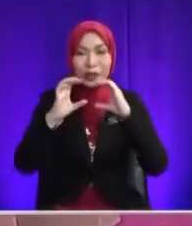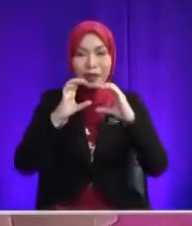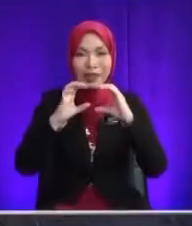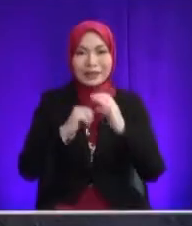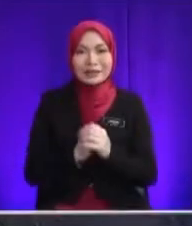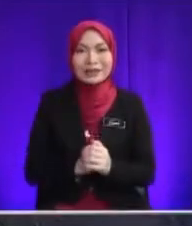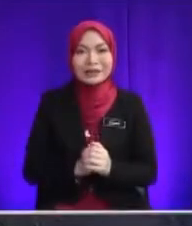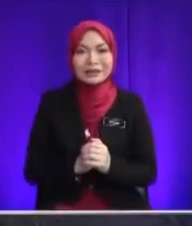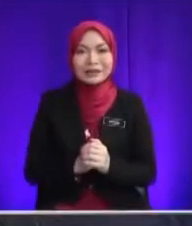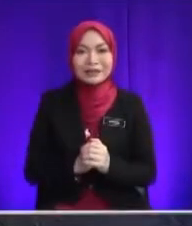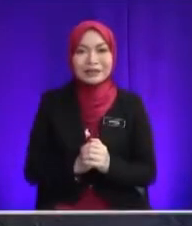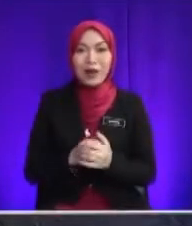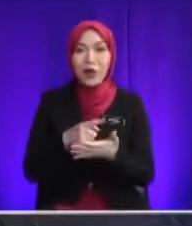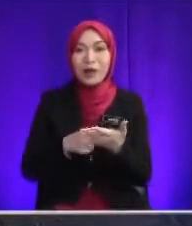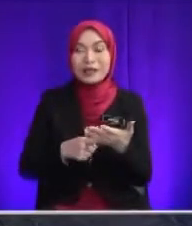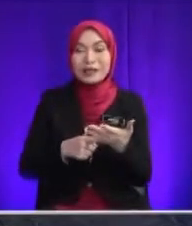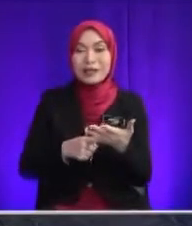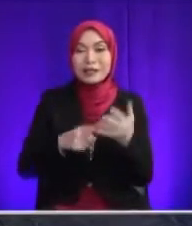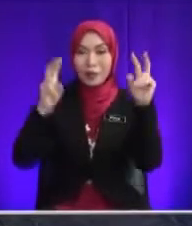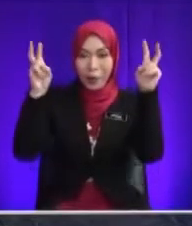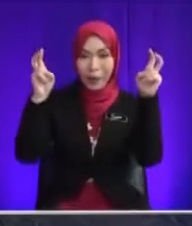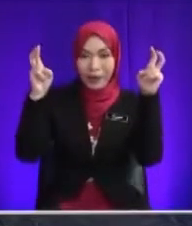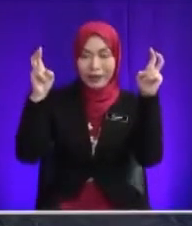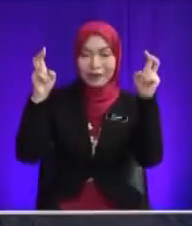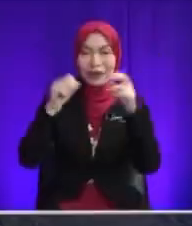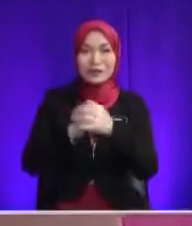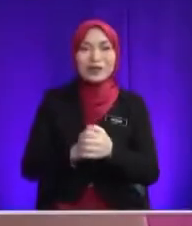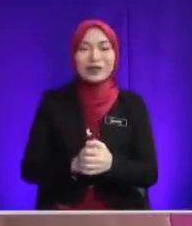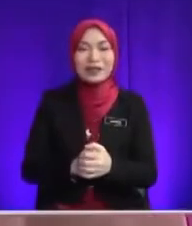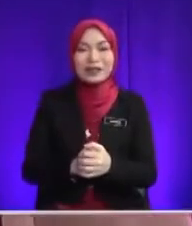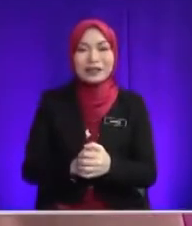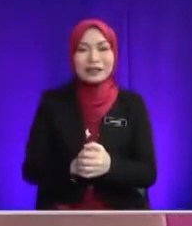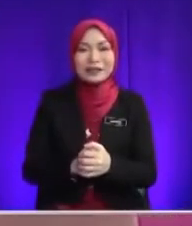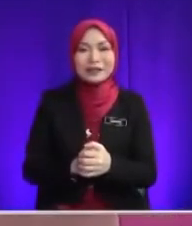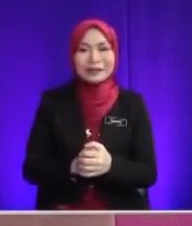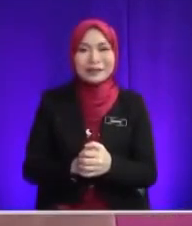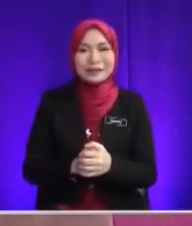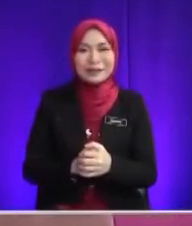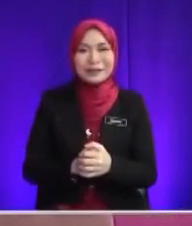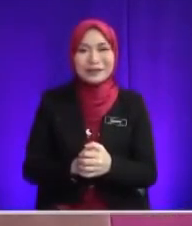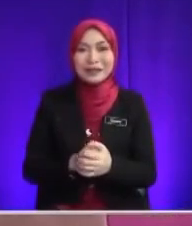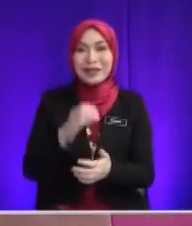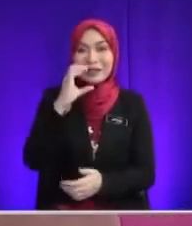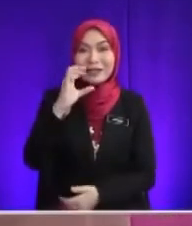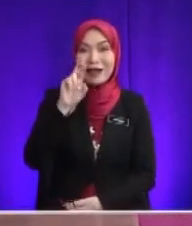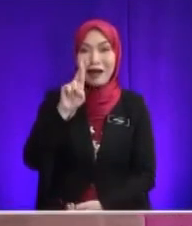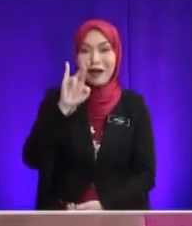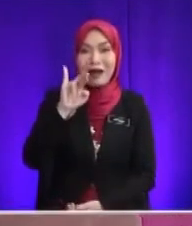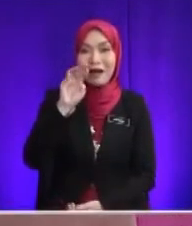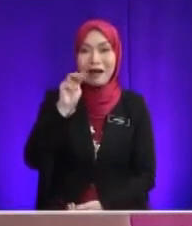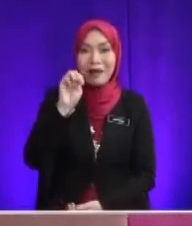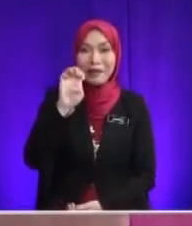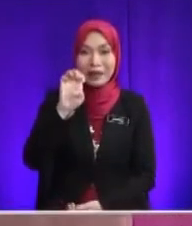Alright, and what is the topic for today? Maybe you would like to share with us your slides. Okay, so the theme for today's topic is crime. Ooh, okay.